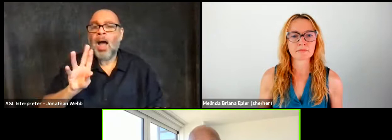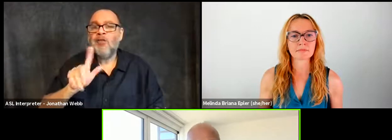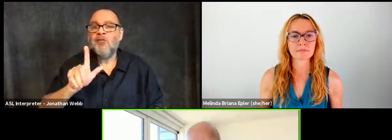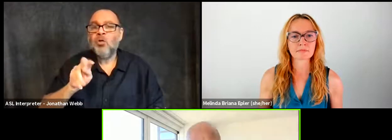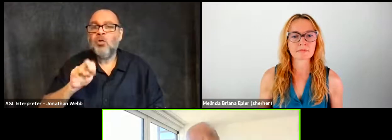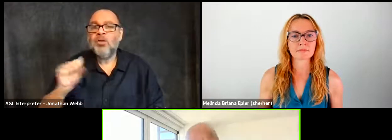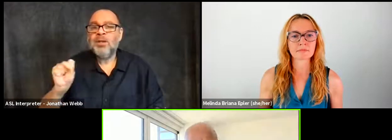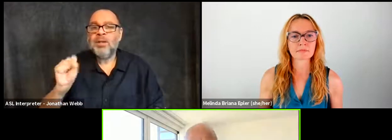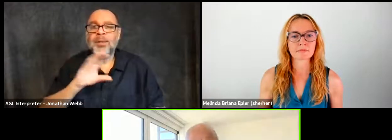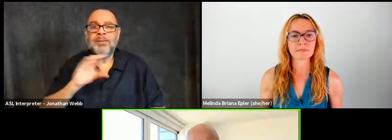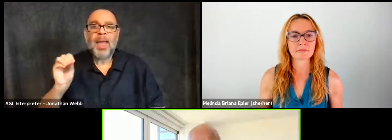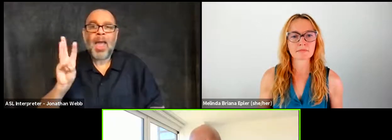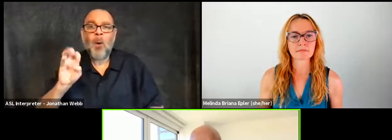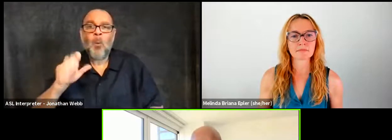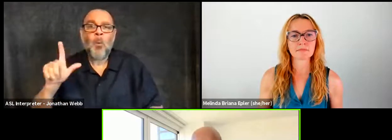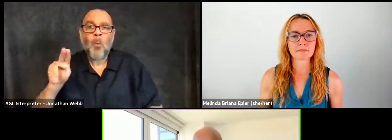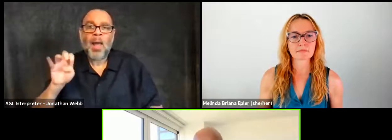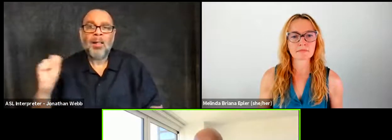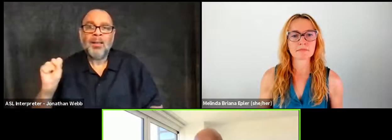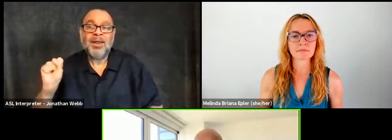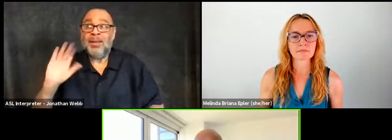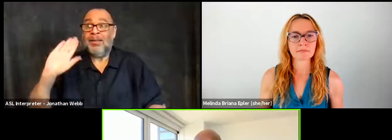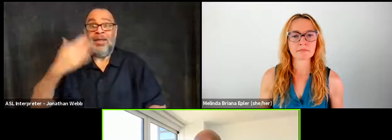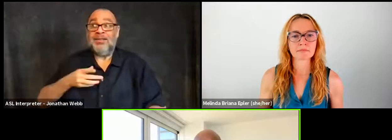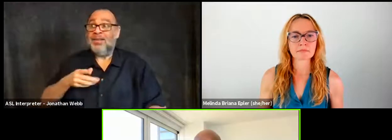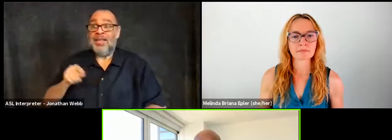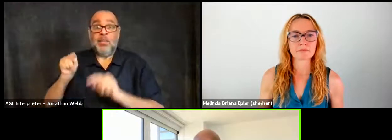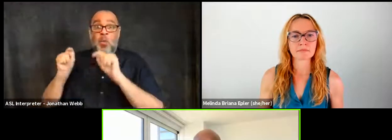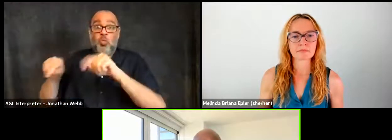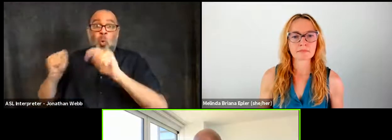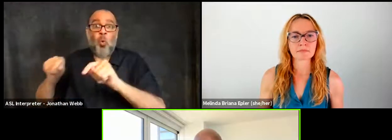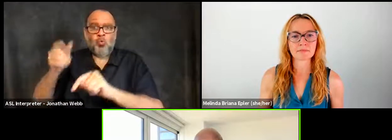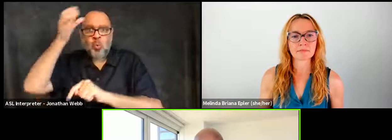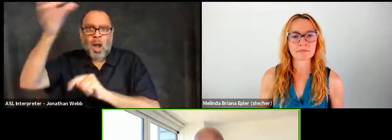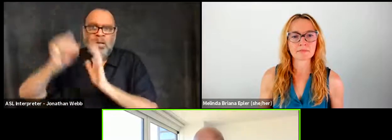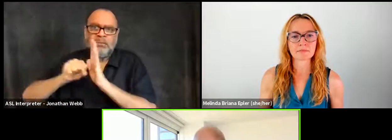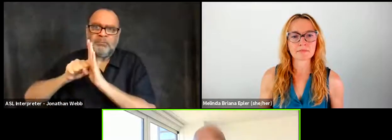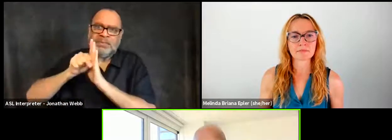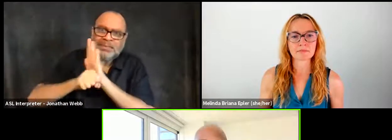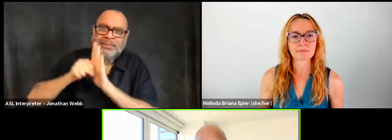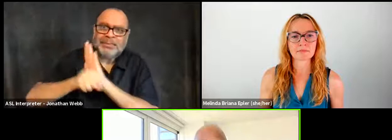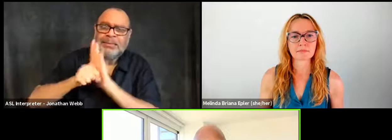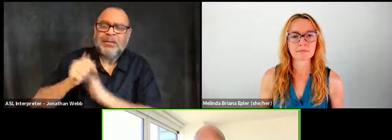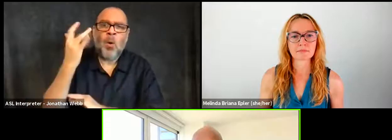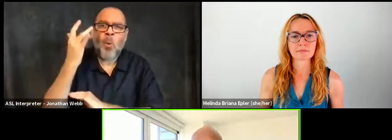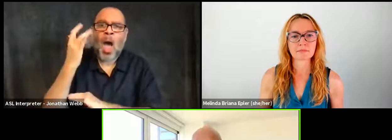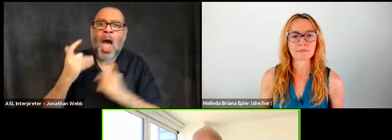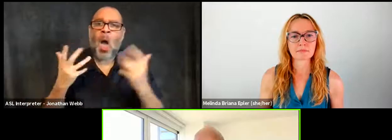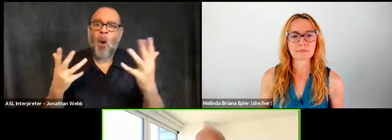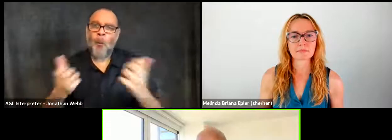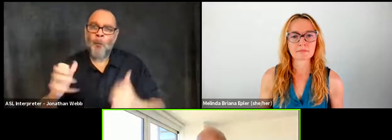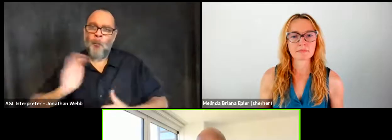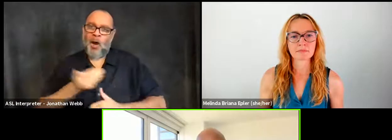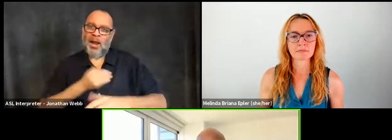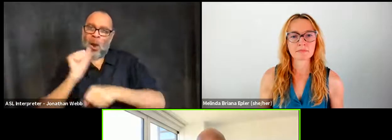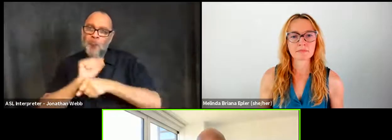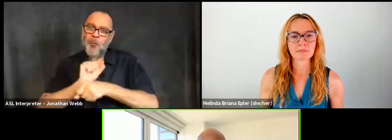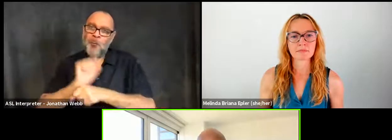like perform and be productive at work. So if we want the best people to do a great